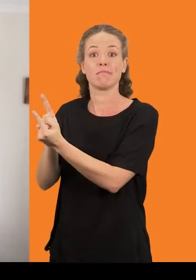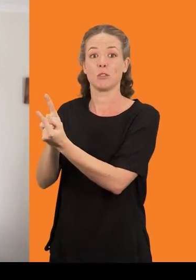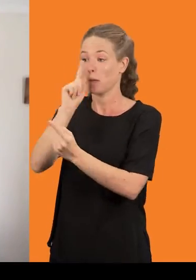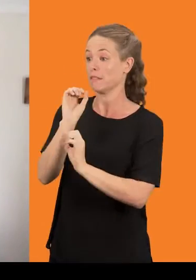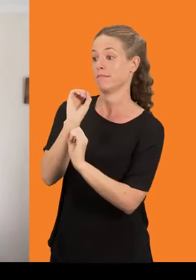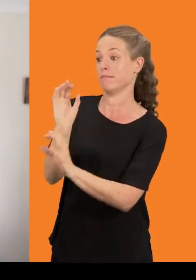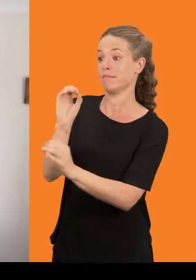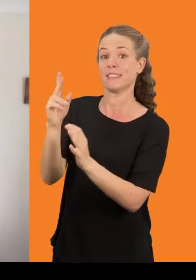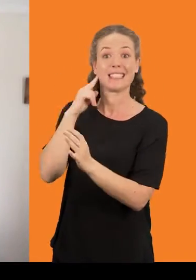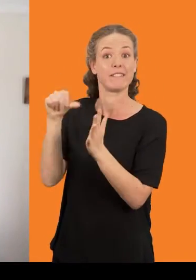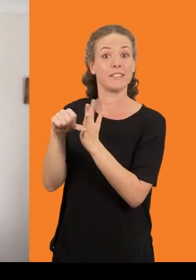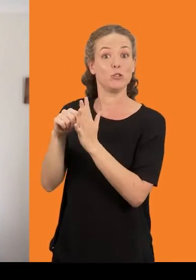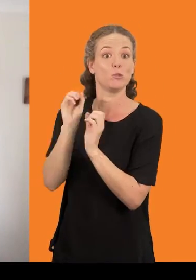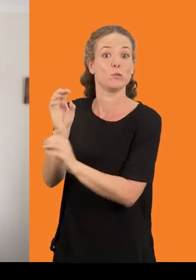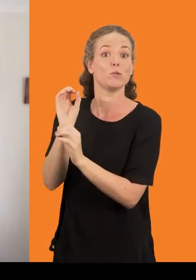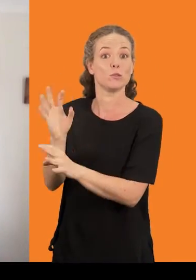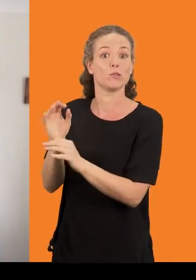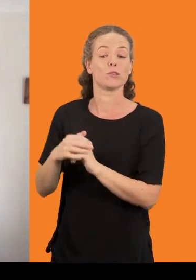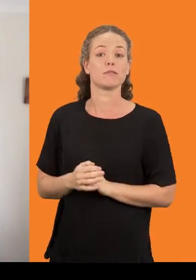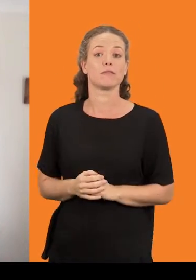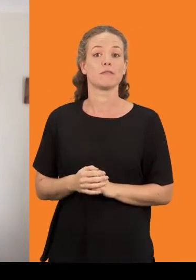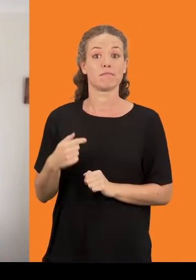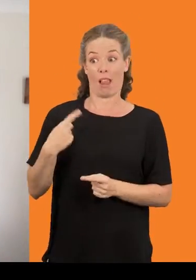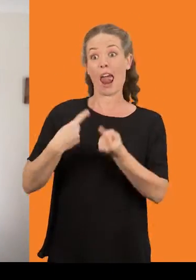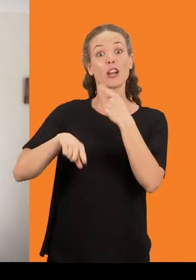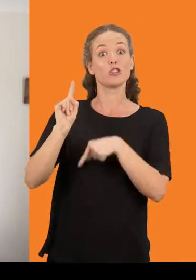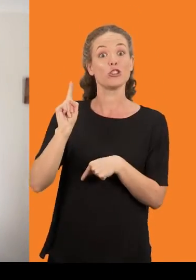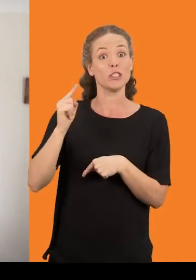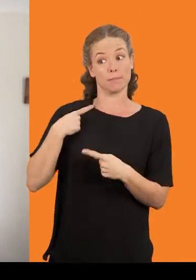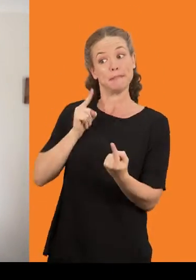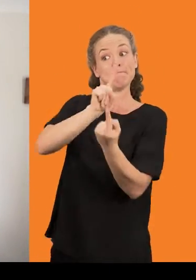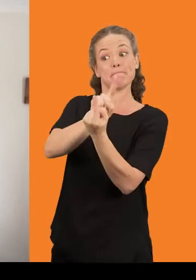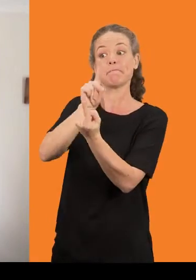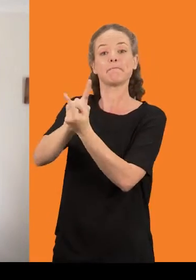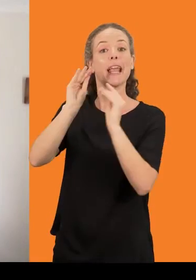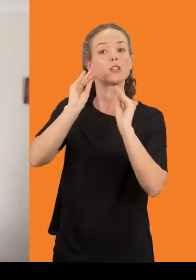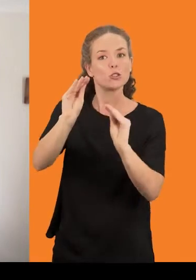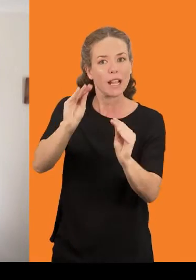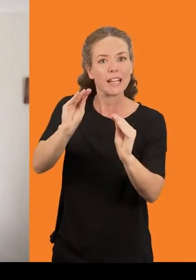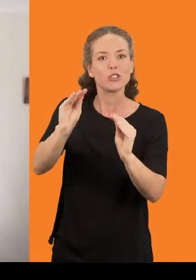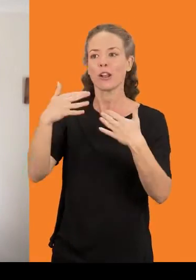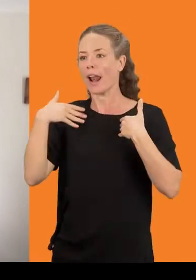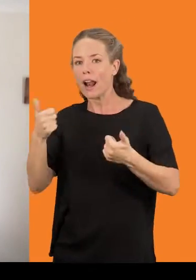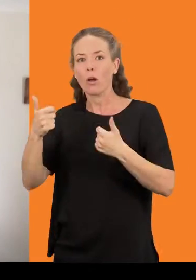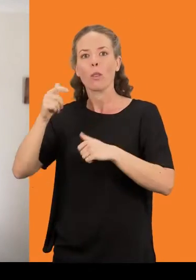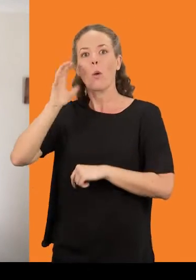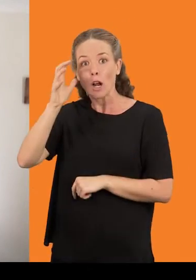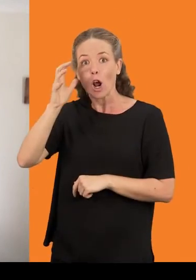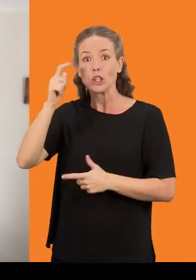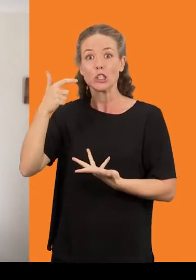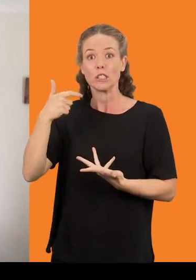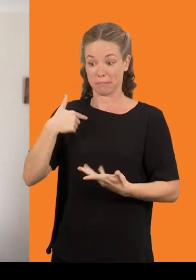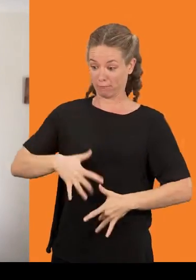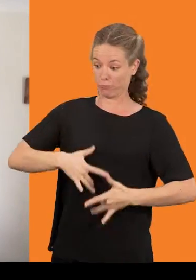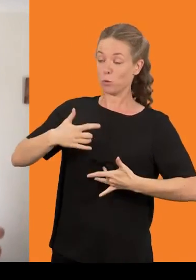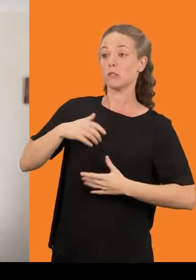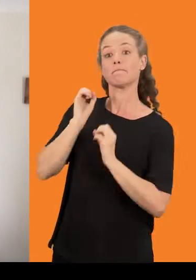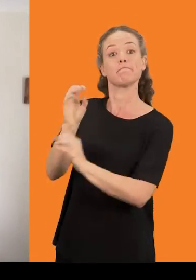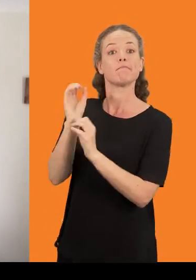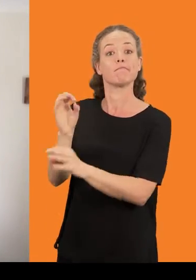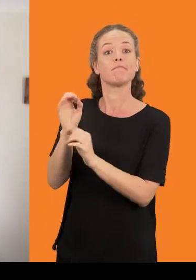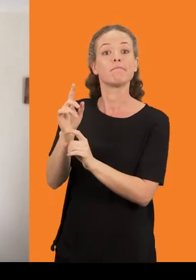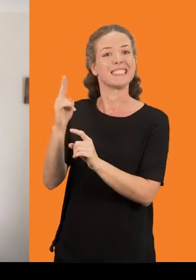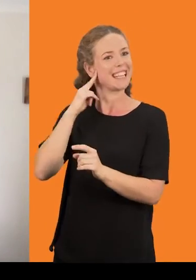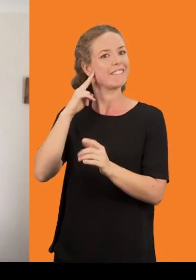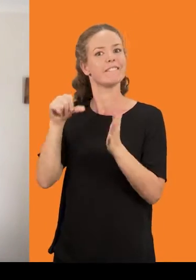and key ministers and share your thoughts on deaf issues. And that's what I did. I was able to meet key MPs on positions on